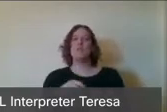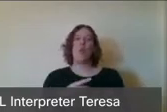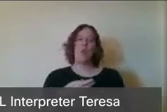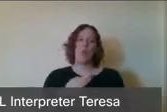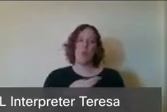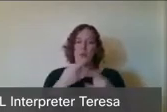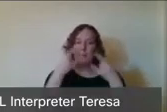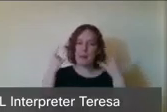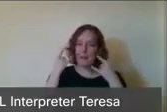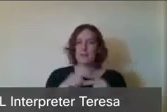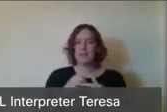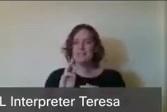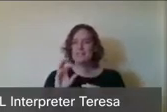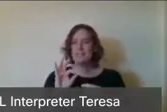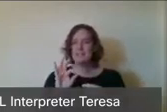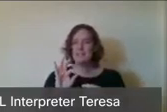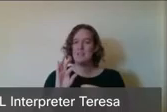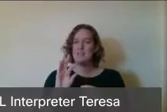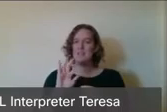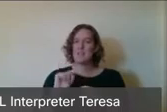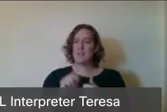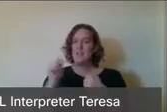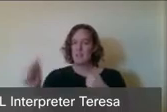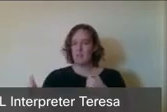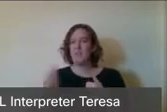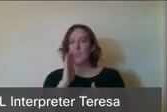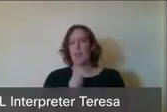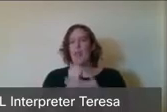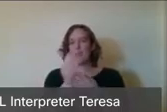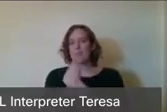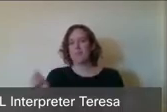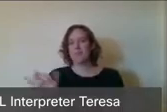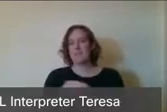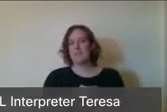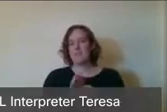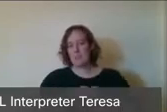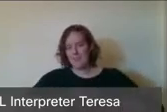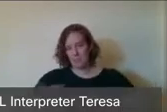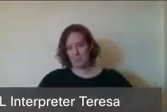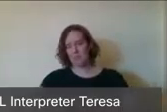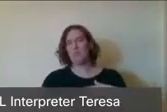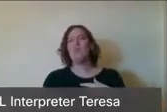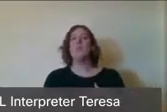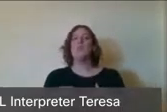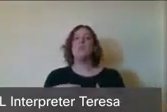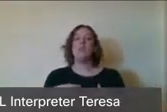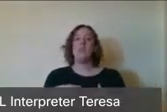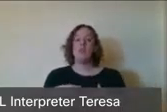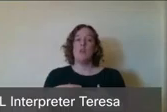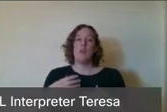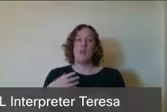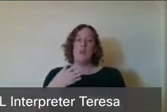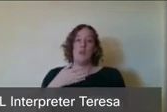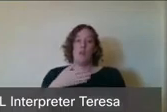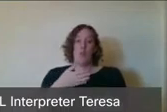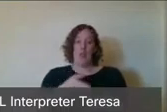6 feet away from people you don't live with, it'll help bring an end to the pandemic. And if sometime after receiving your vaccine, you do